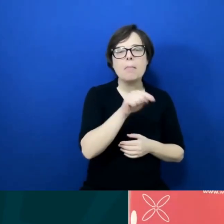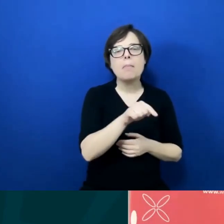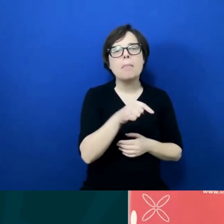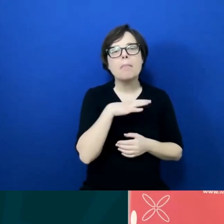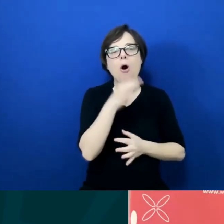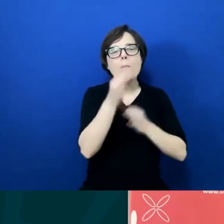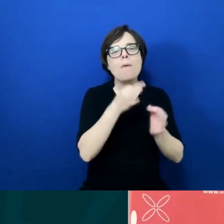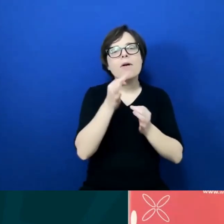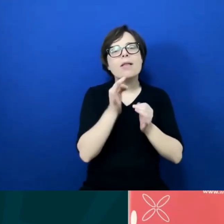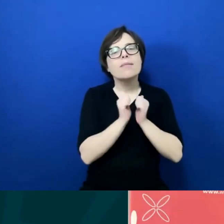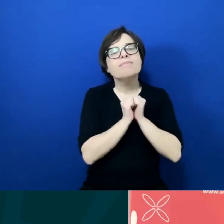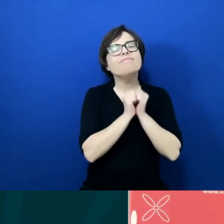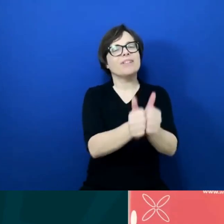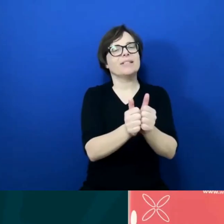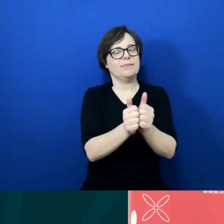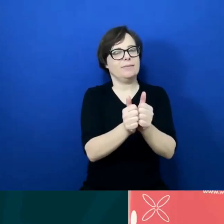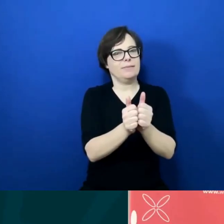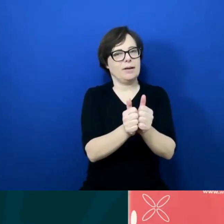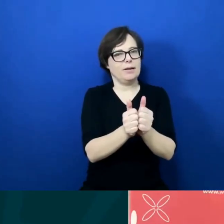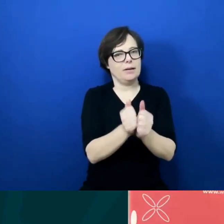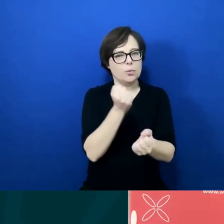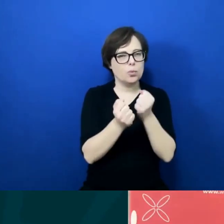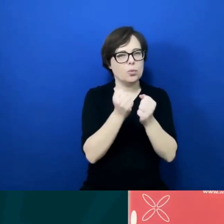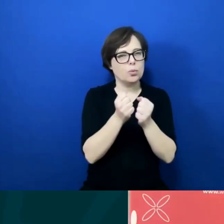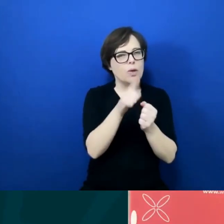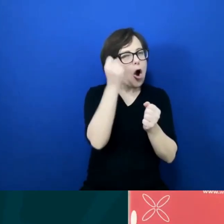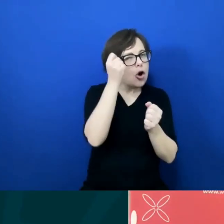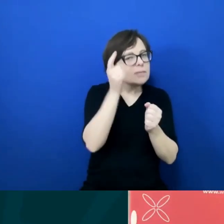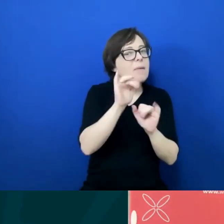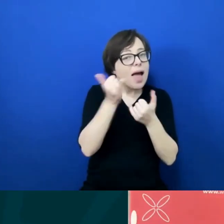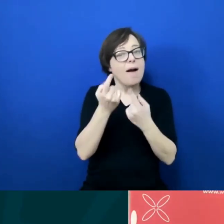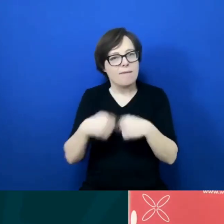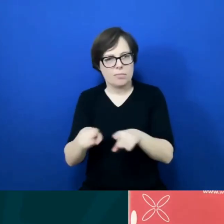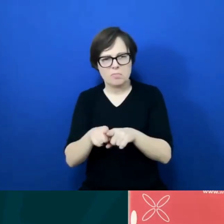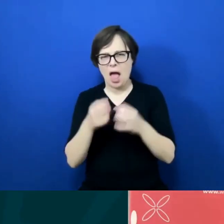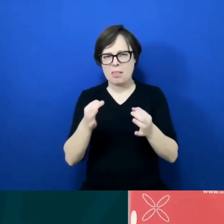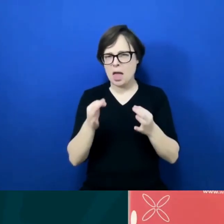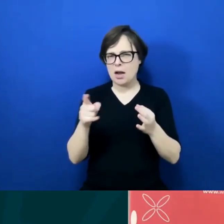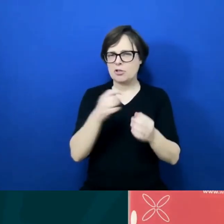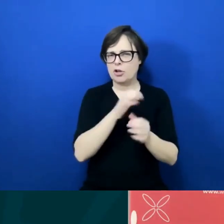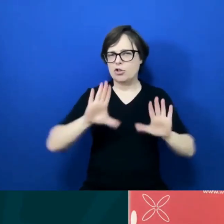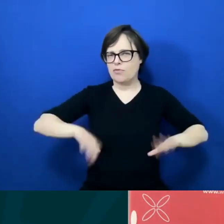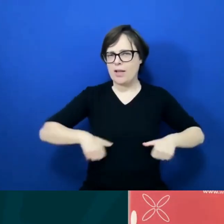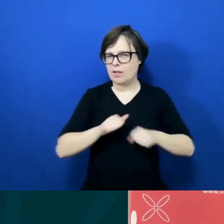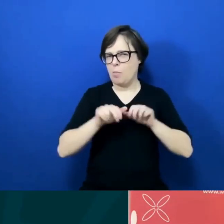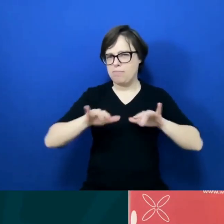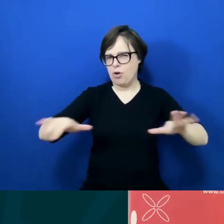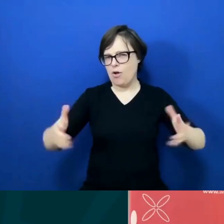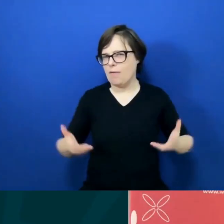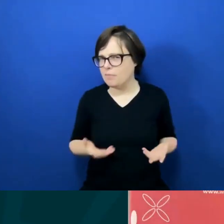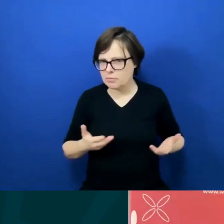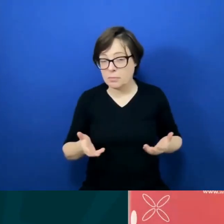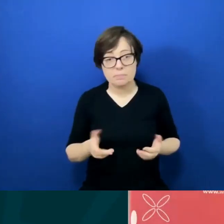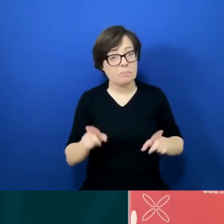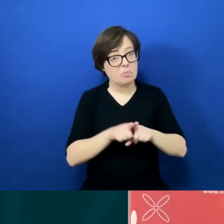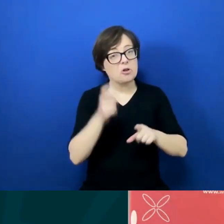focus on for a moment on challenges when implementing these sponge cities. As you have said, in Switzerland, it's quite common.